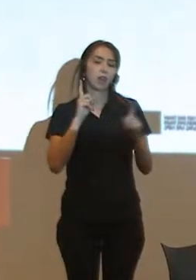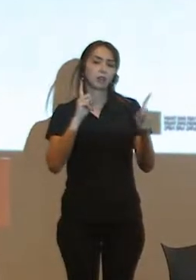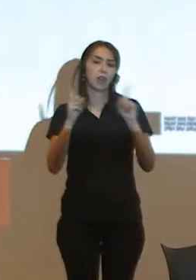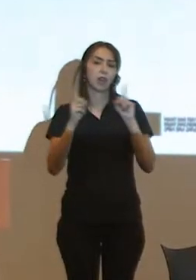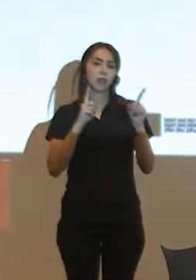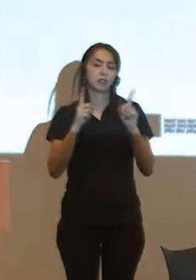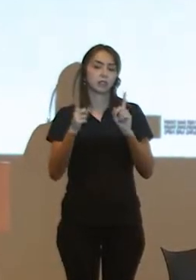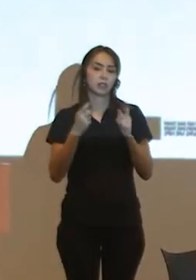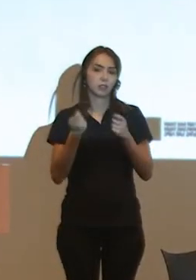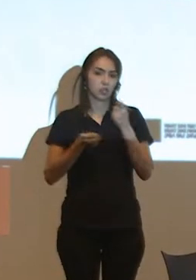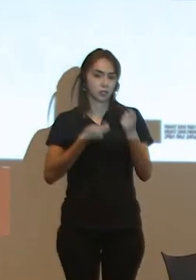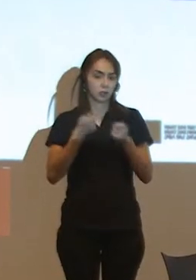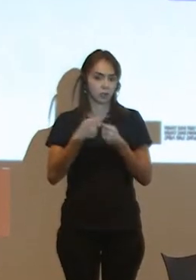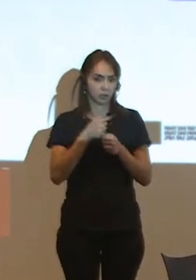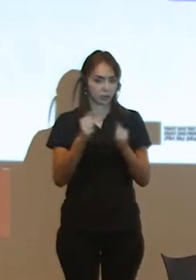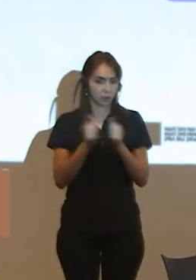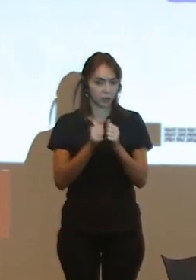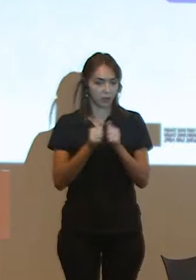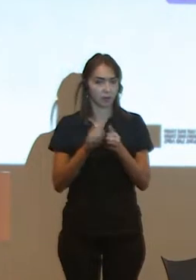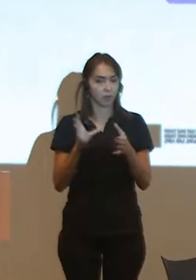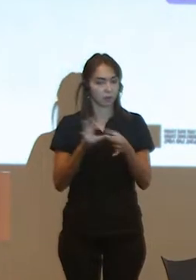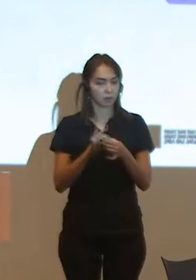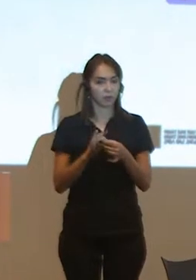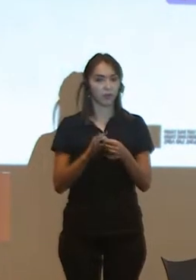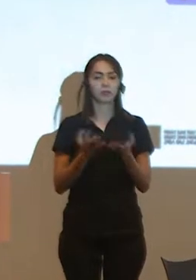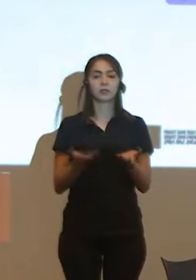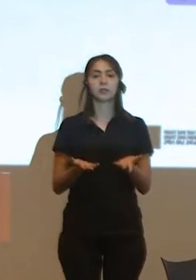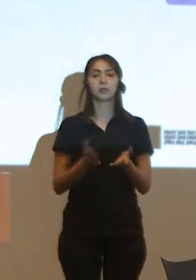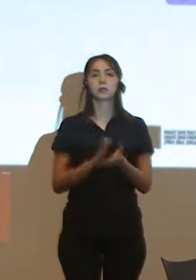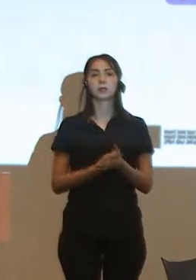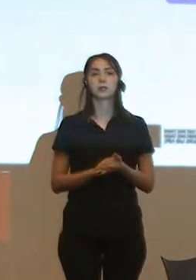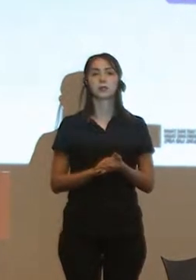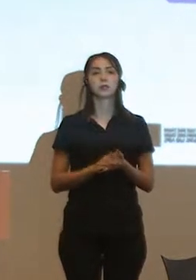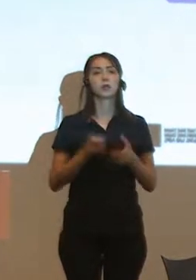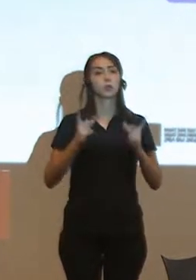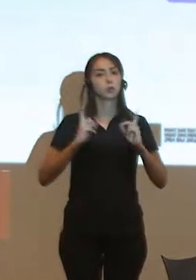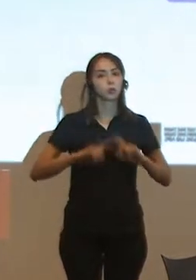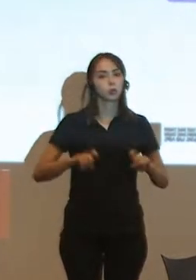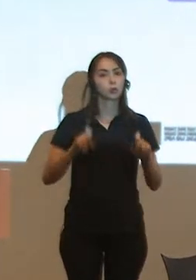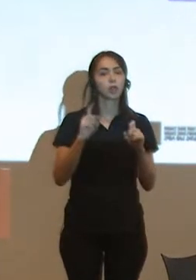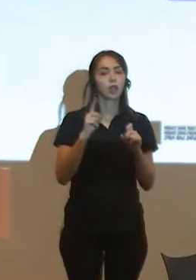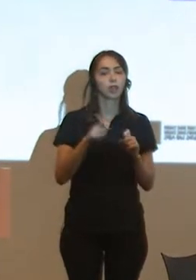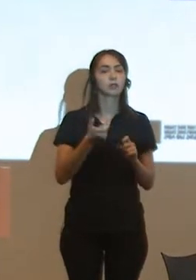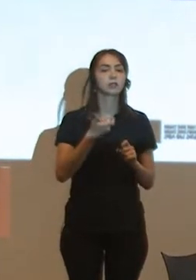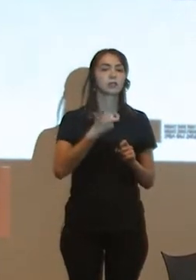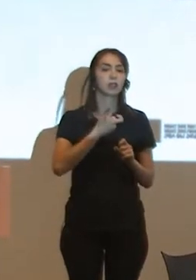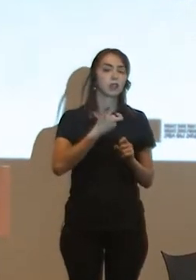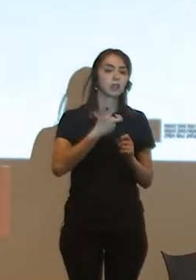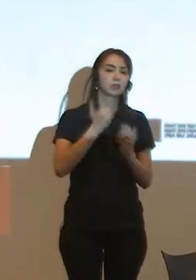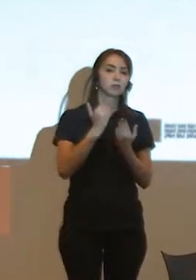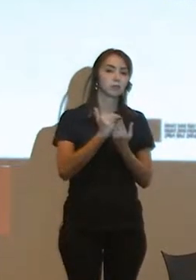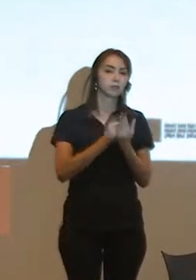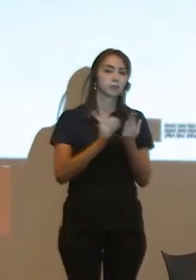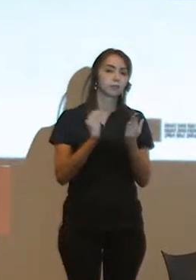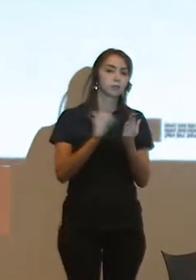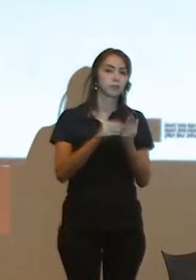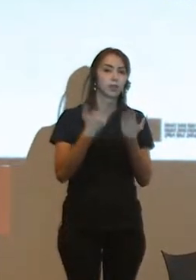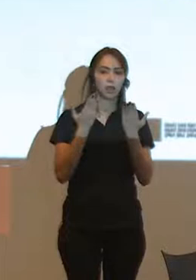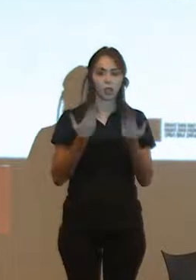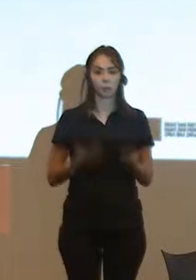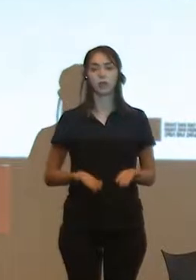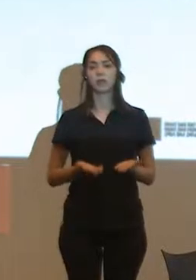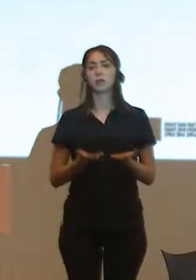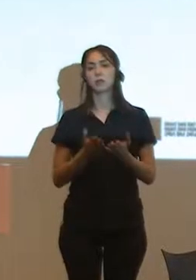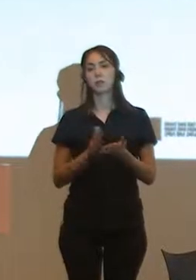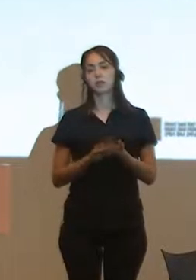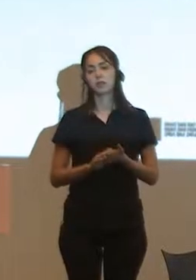mobilize uh to approve the abortion law so i think that this is something the youth movement about climate justice there